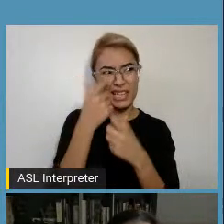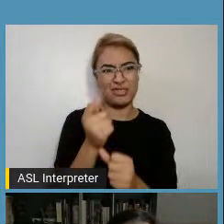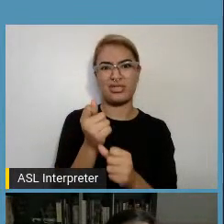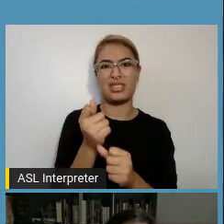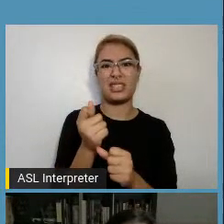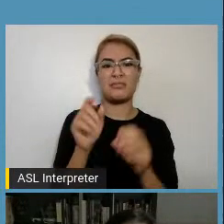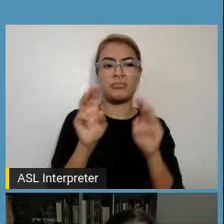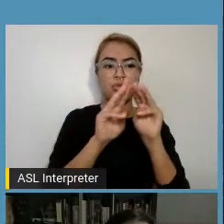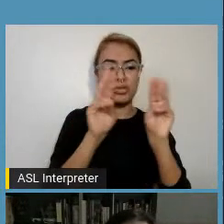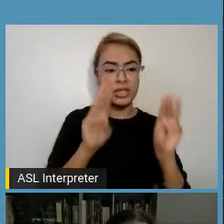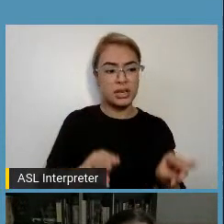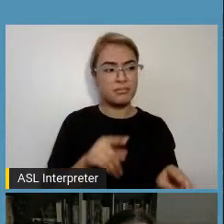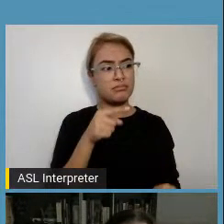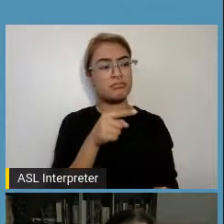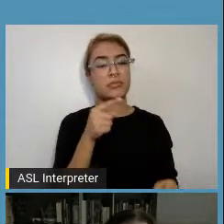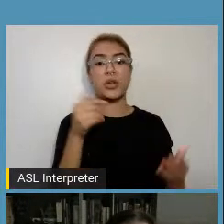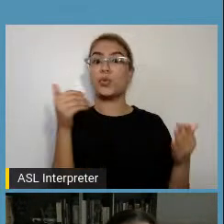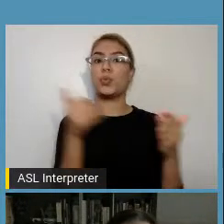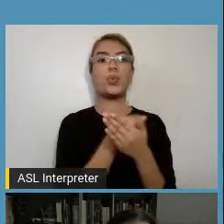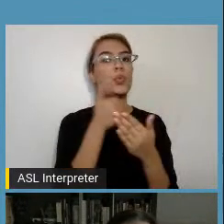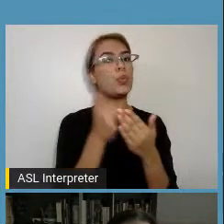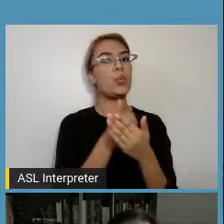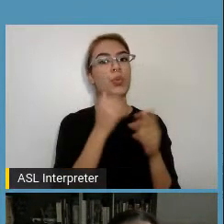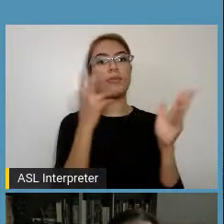Museums are really such a new concept.